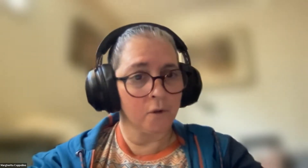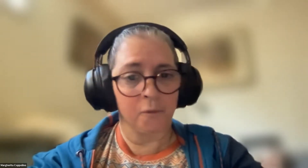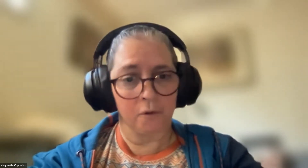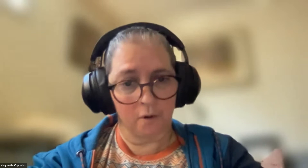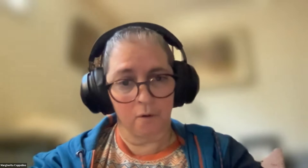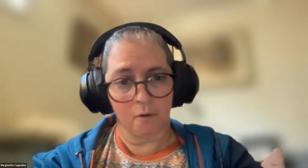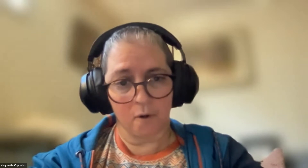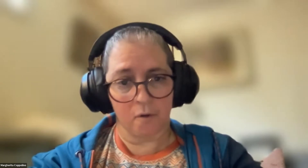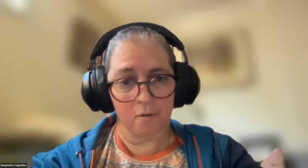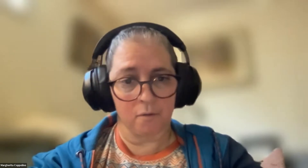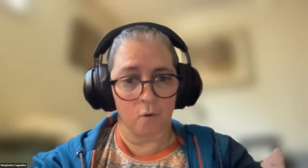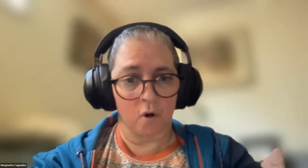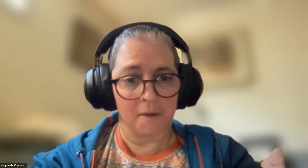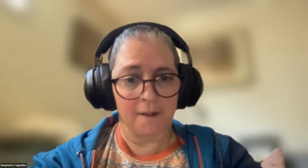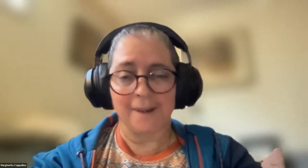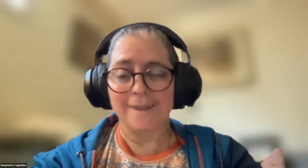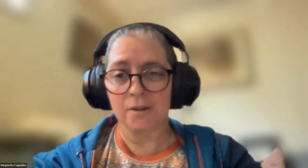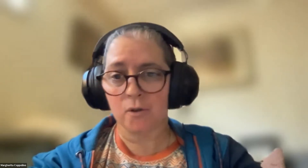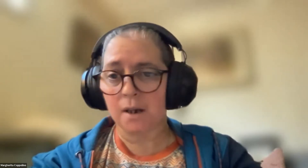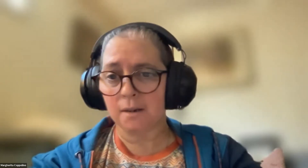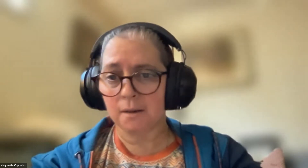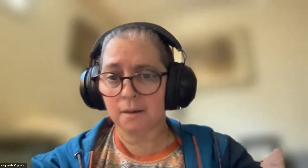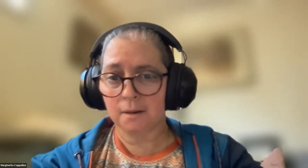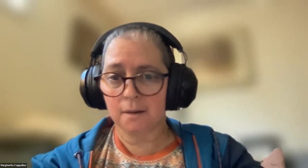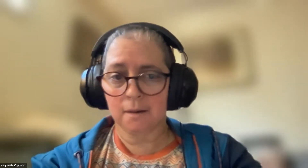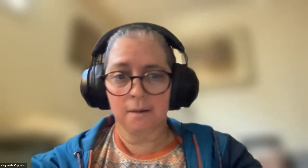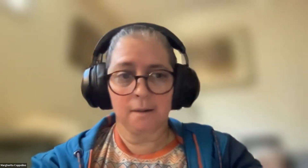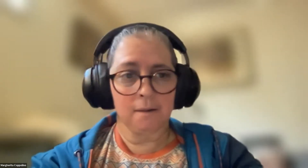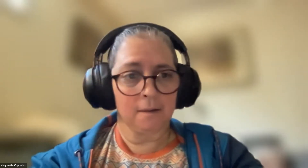Or just put your question or comments in the chat?